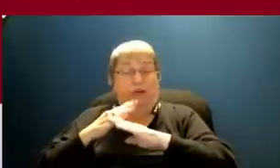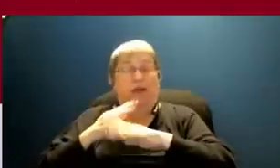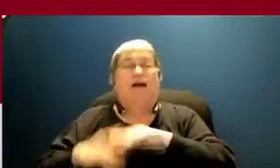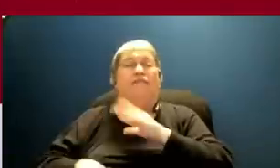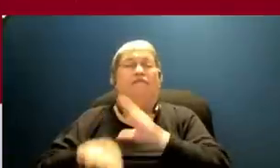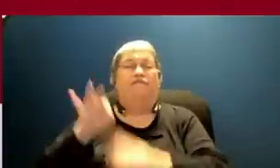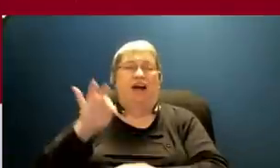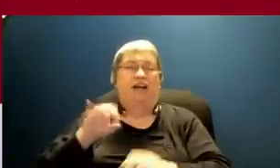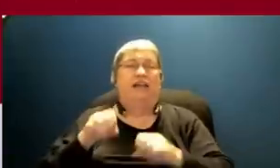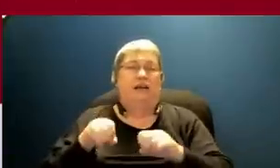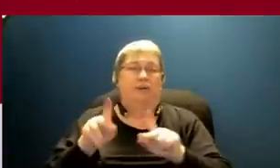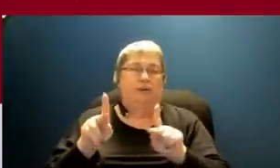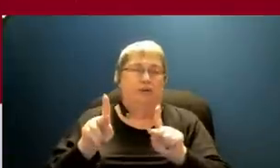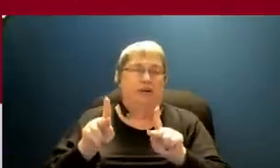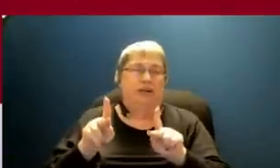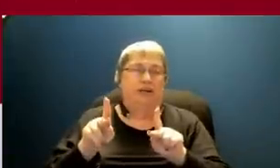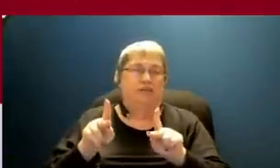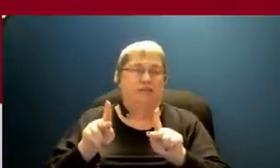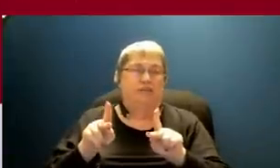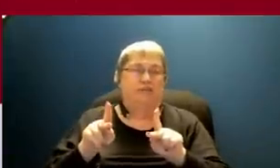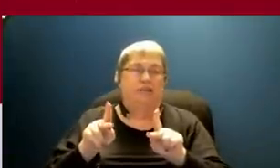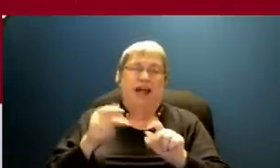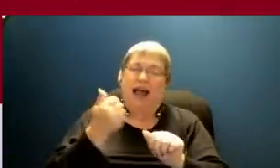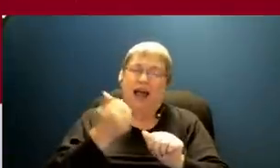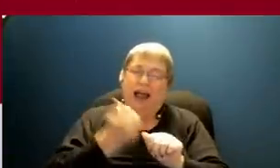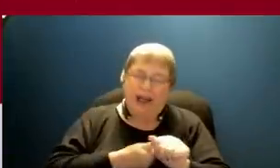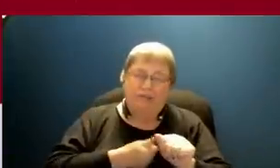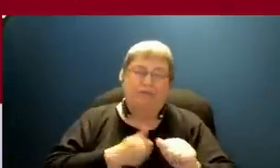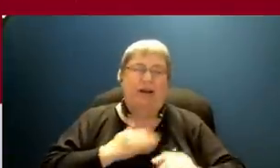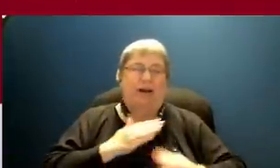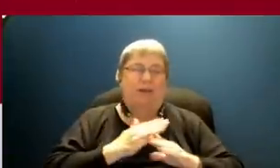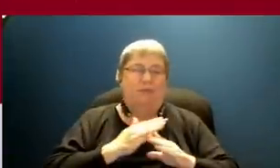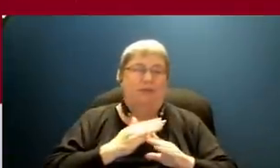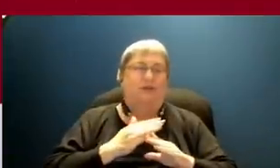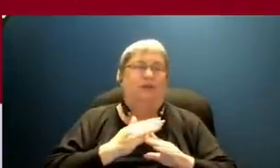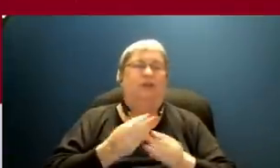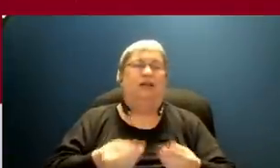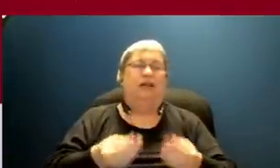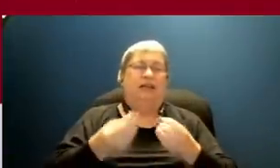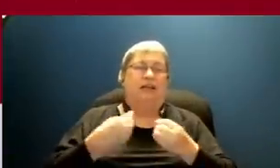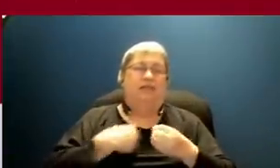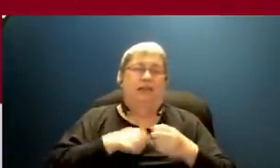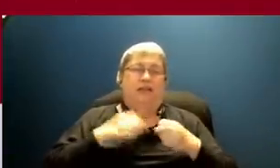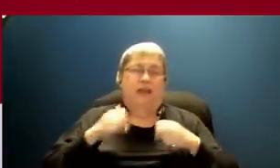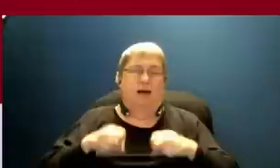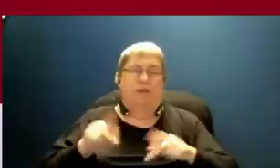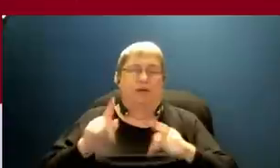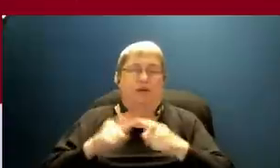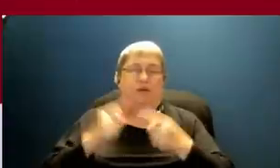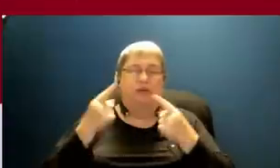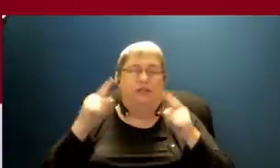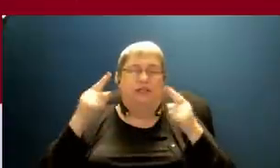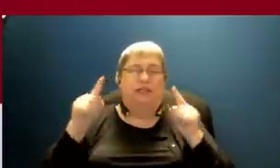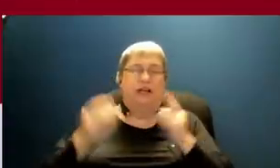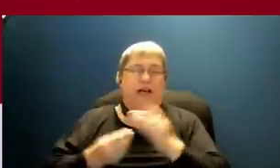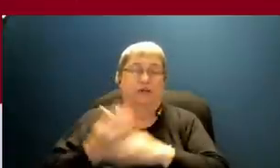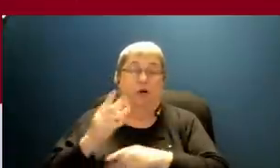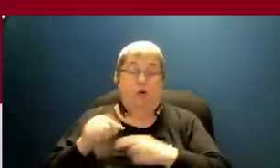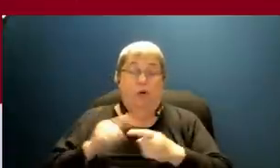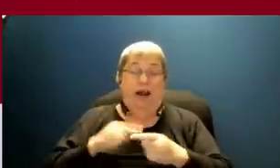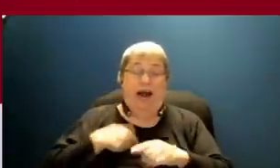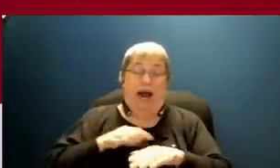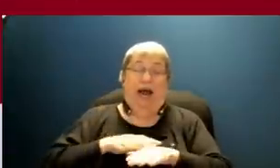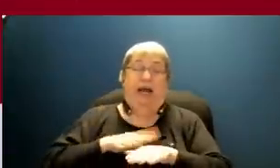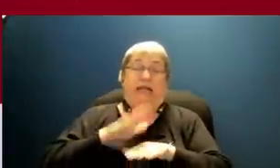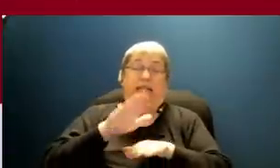obstacle, we are presented with an opportunity to succeed and grow. When I stepped on that IED, my obstacles